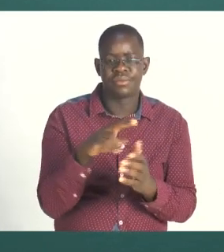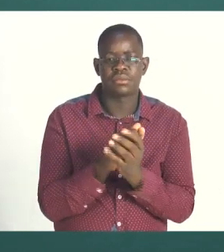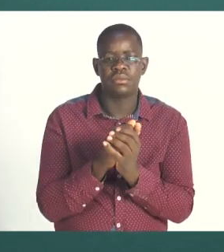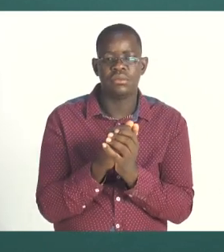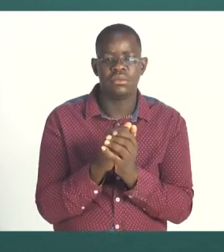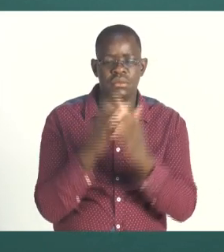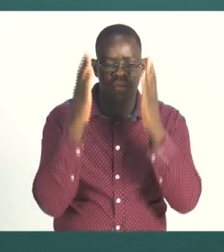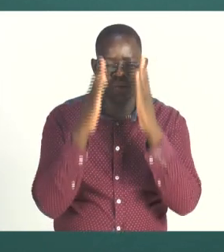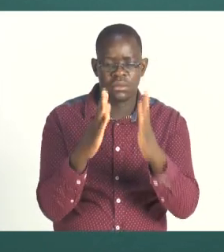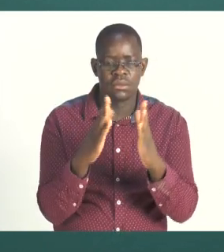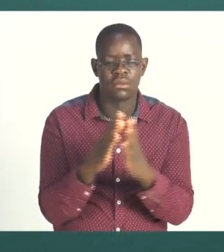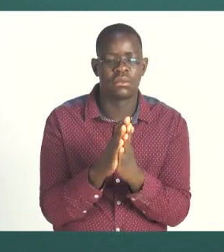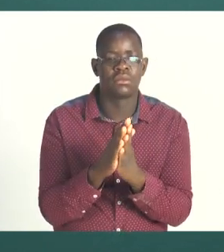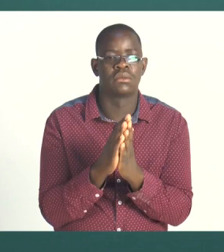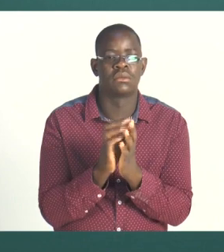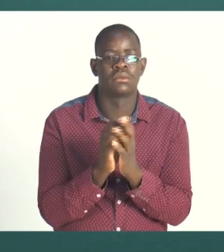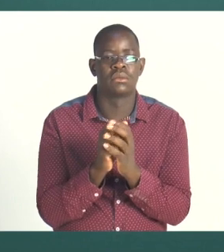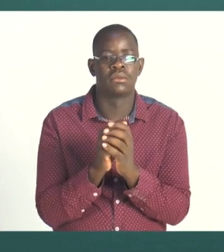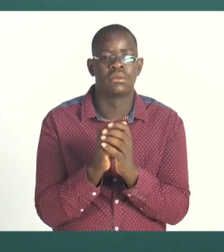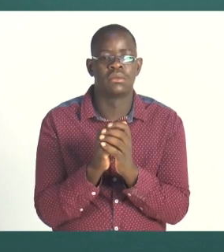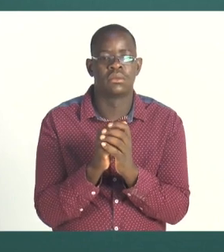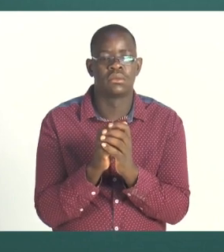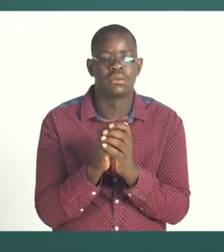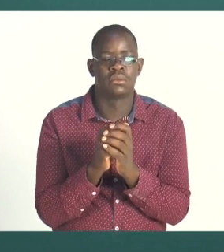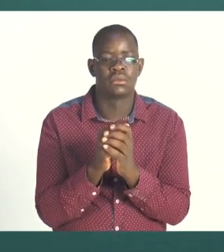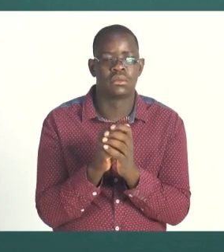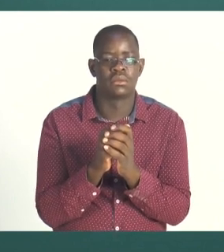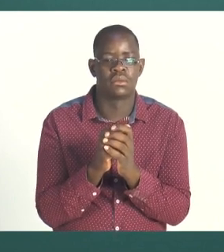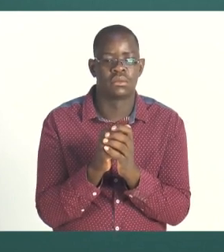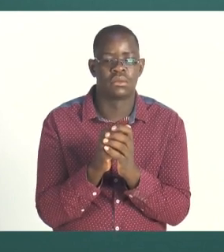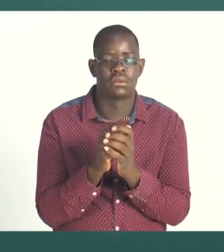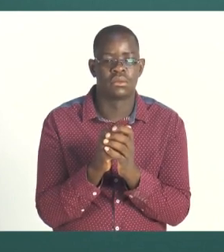the focus is on rotation.